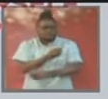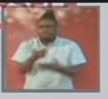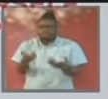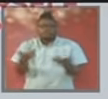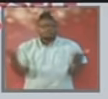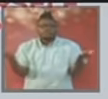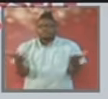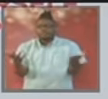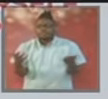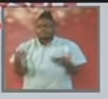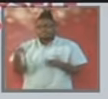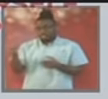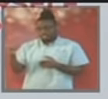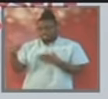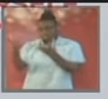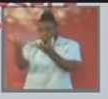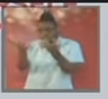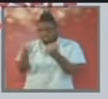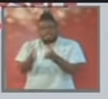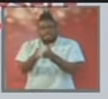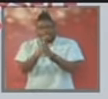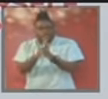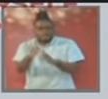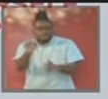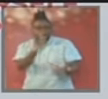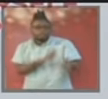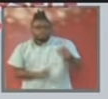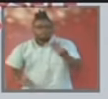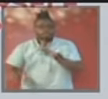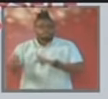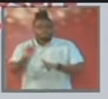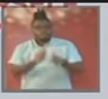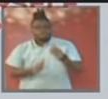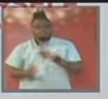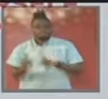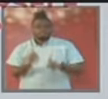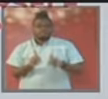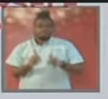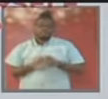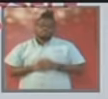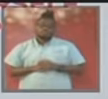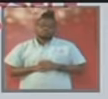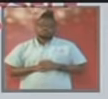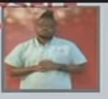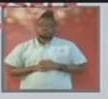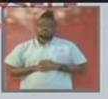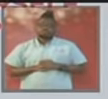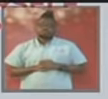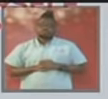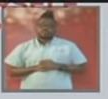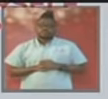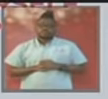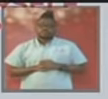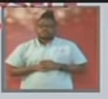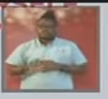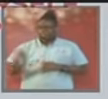persons, as we start the education program, where would Trinidad and Tobago